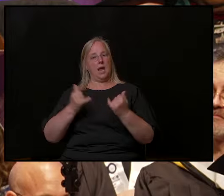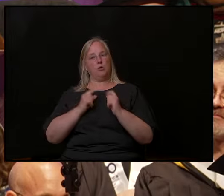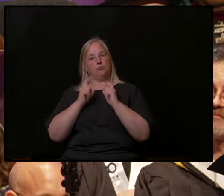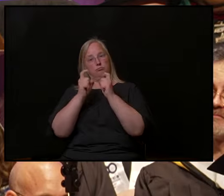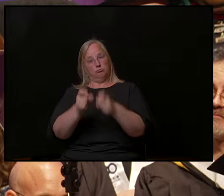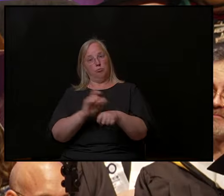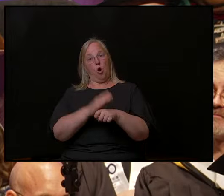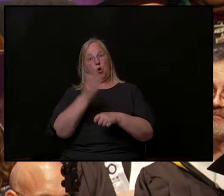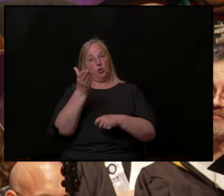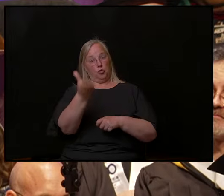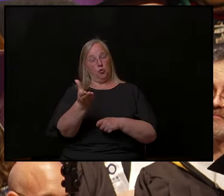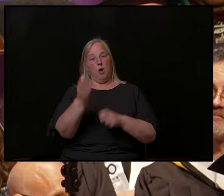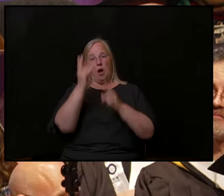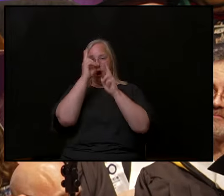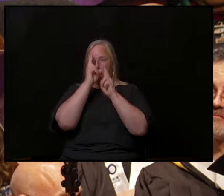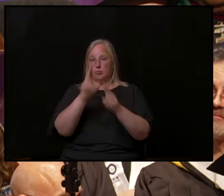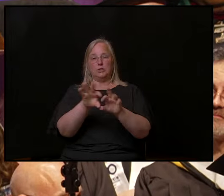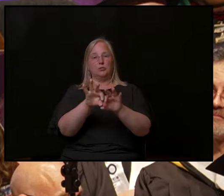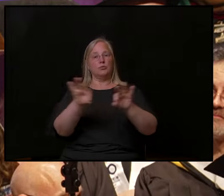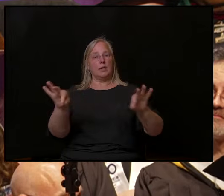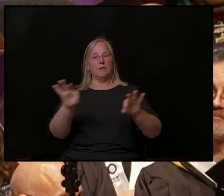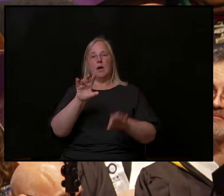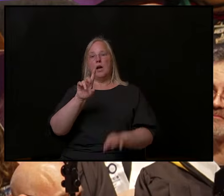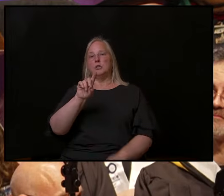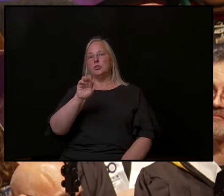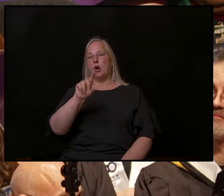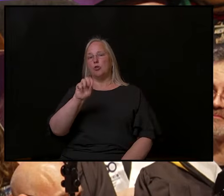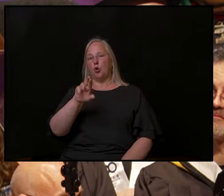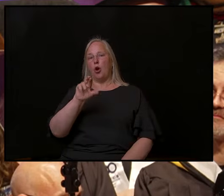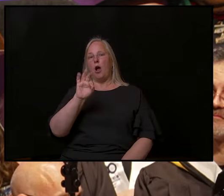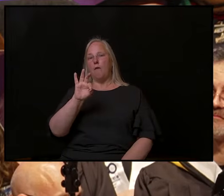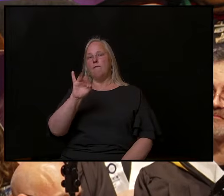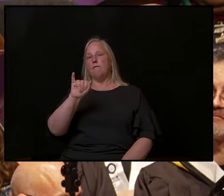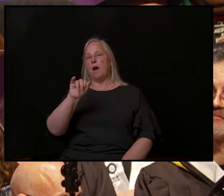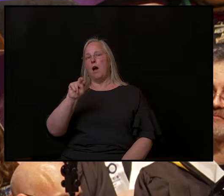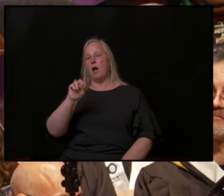upon you the honorary degree of Doctor of